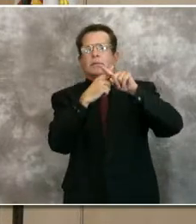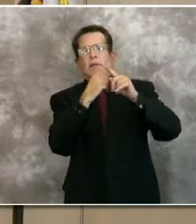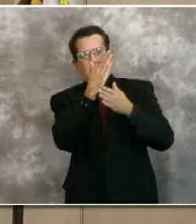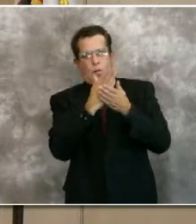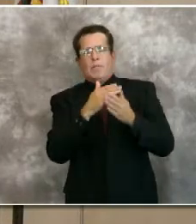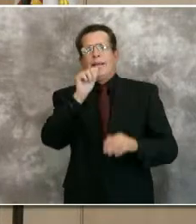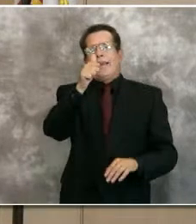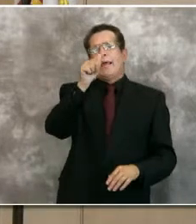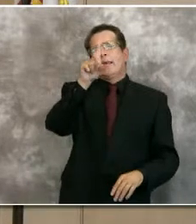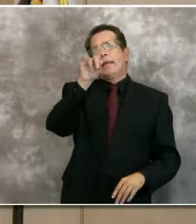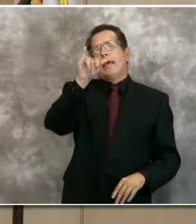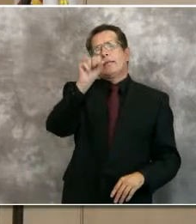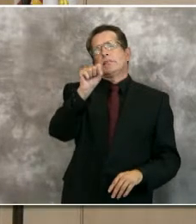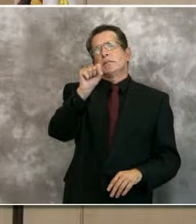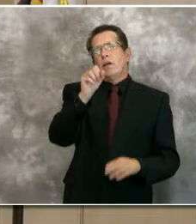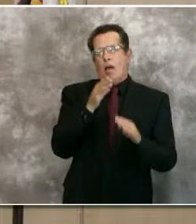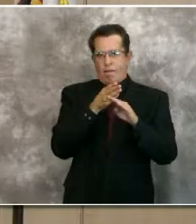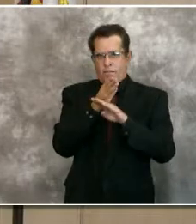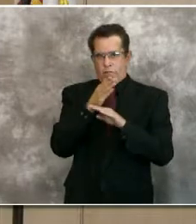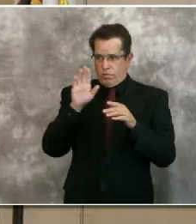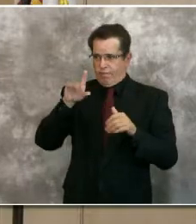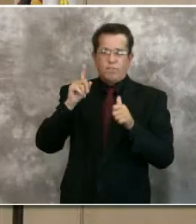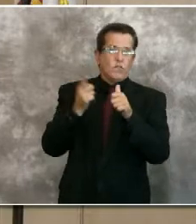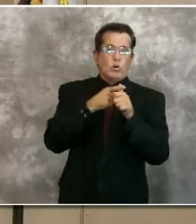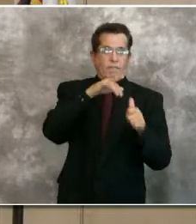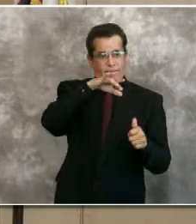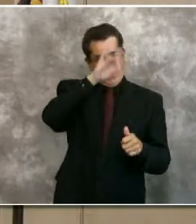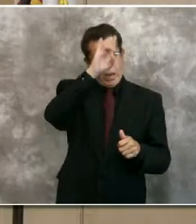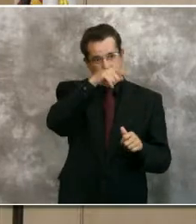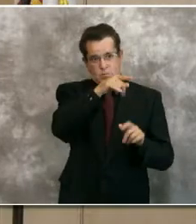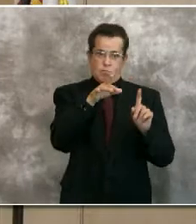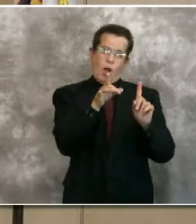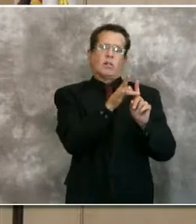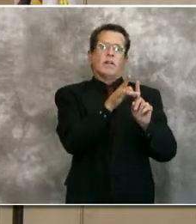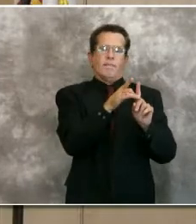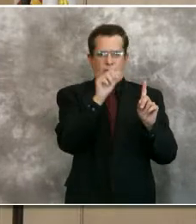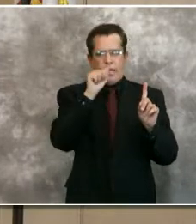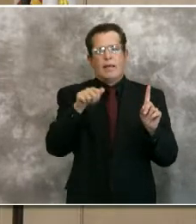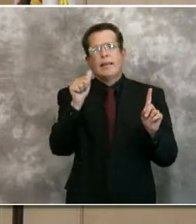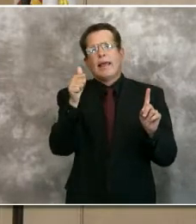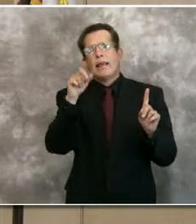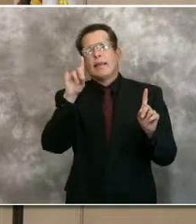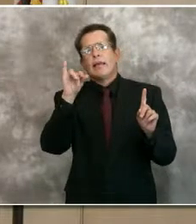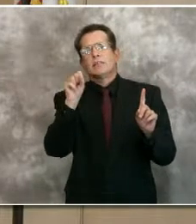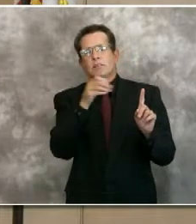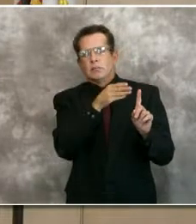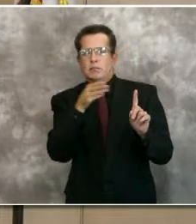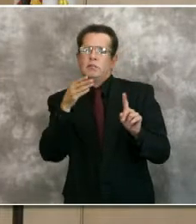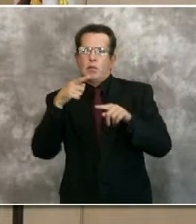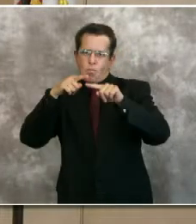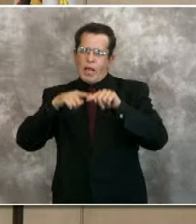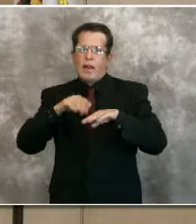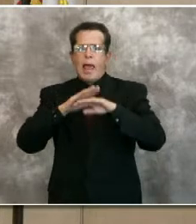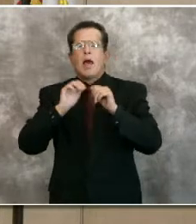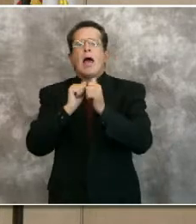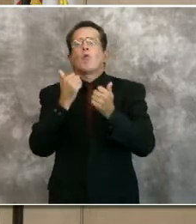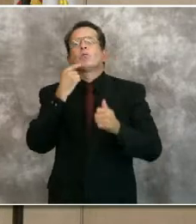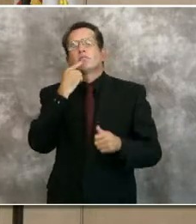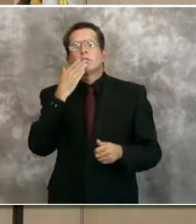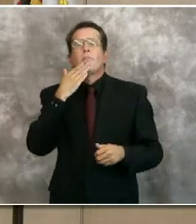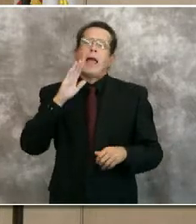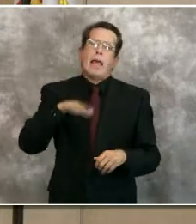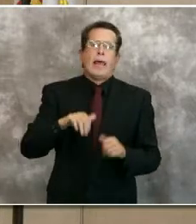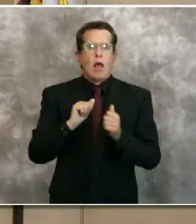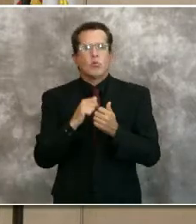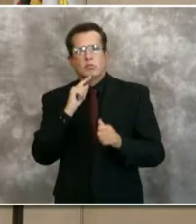days after the date of their first diagnostic positive test. And this information has been updated in our